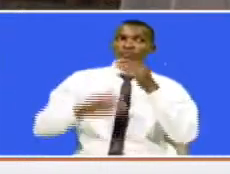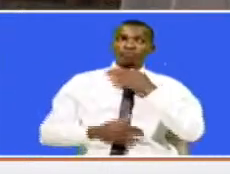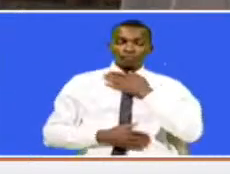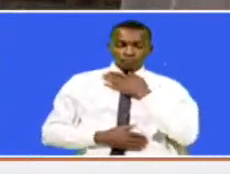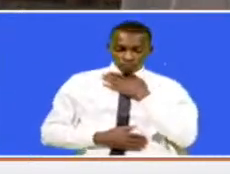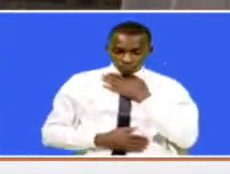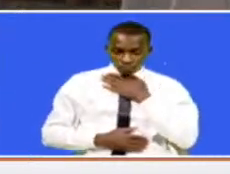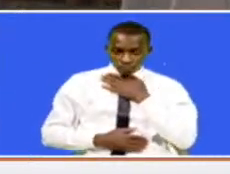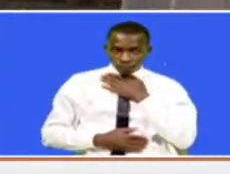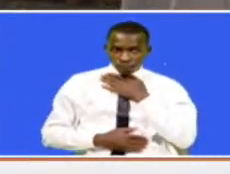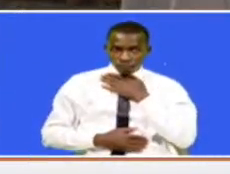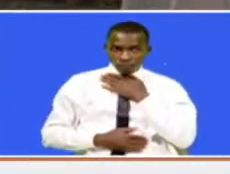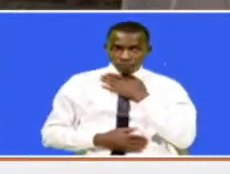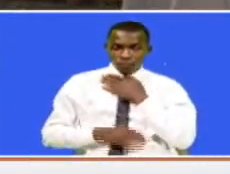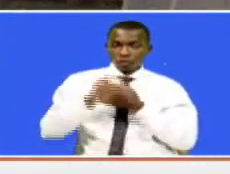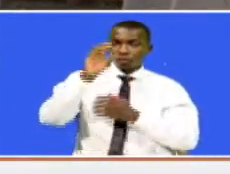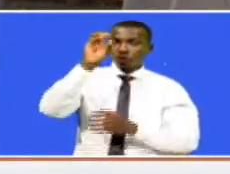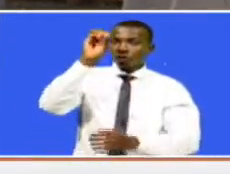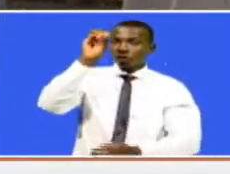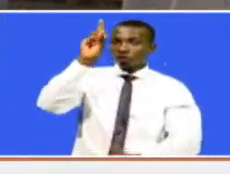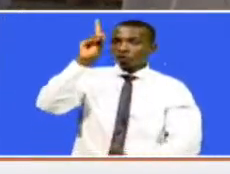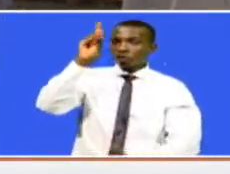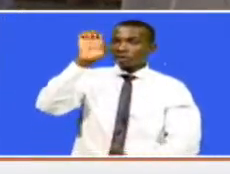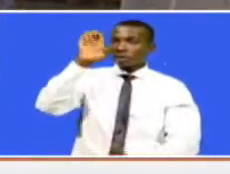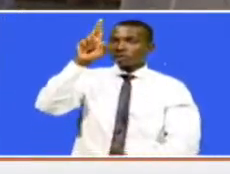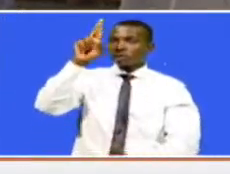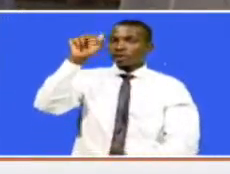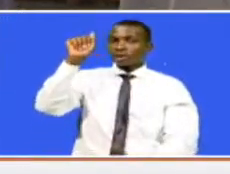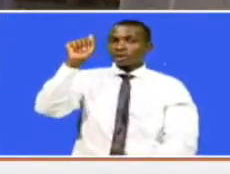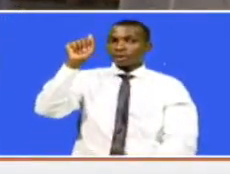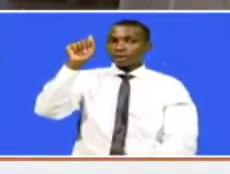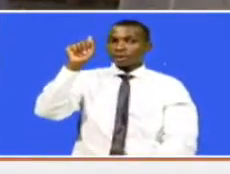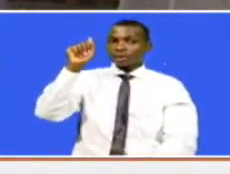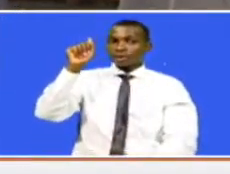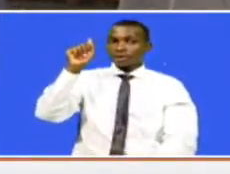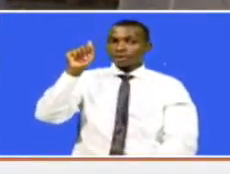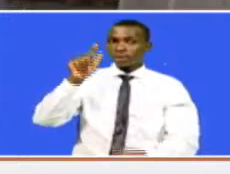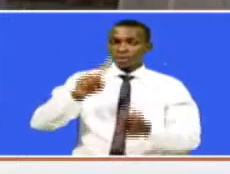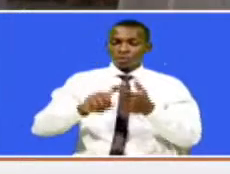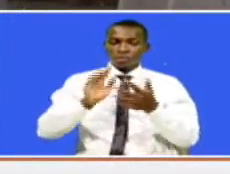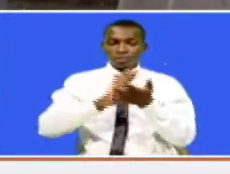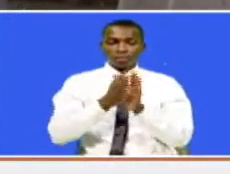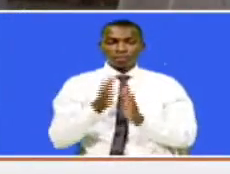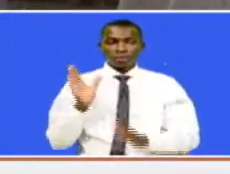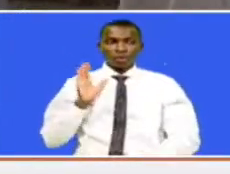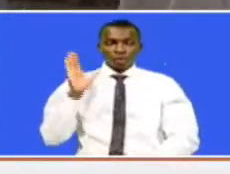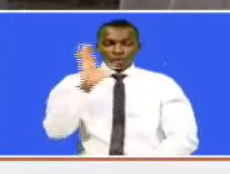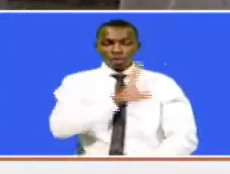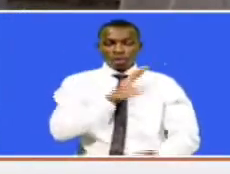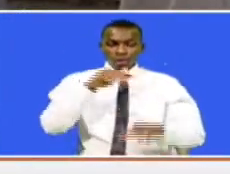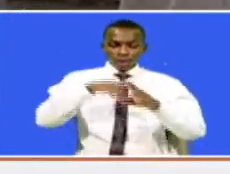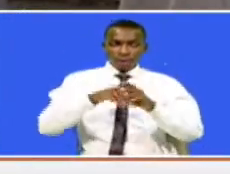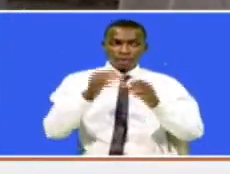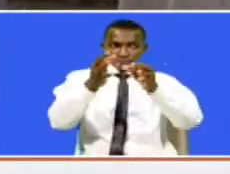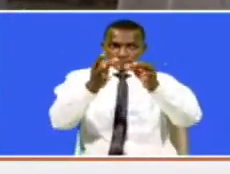His Excellency Arthur Odera to chair the Task Force Committee on